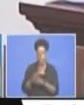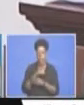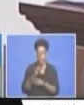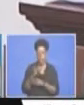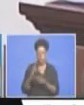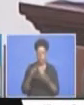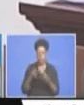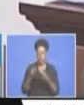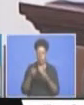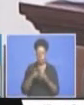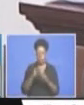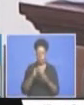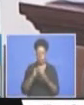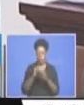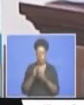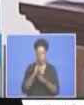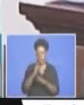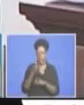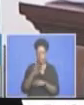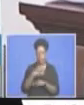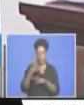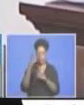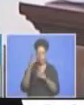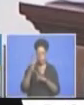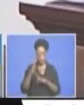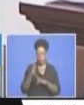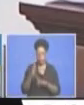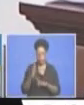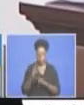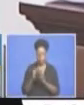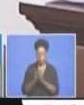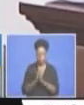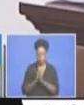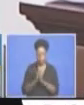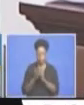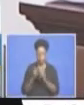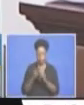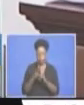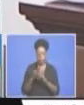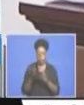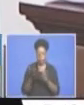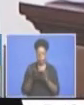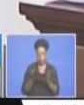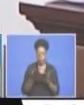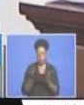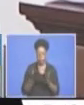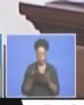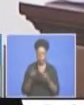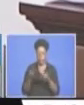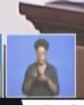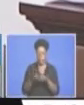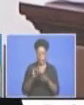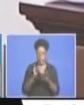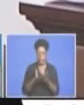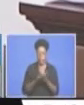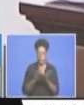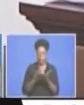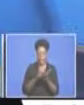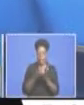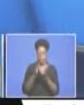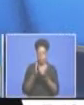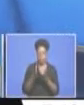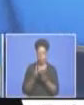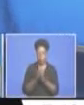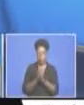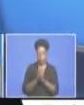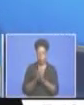it relates to sports, it is my honor and it is my privilege to serve as that messenger. According